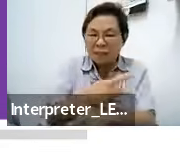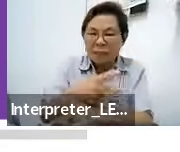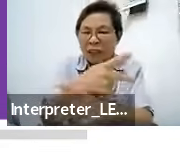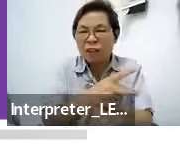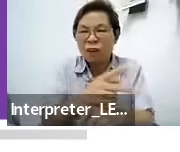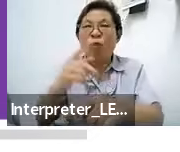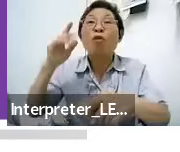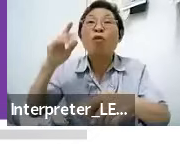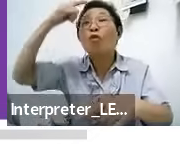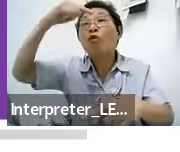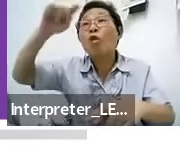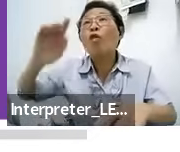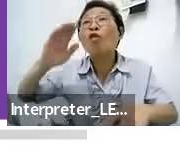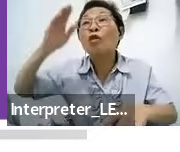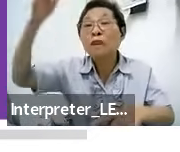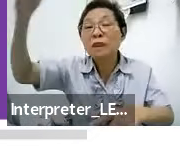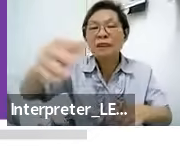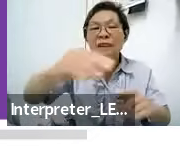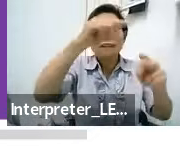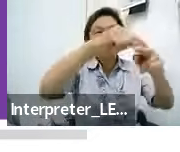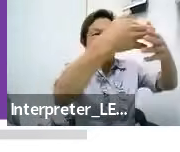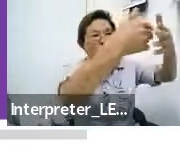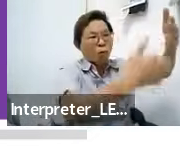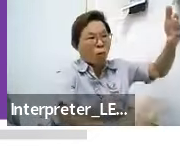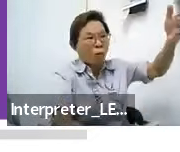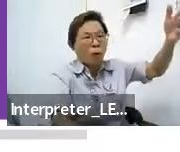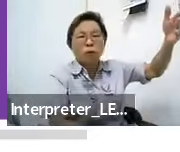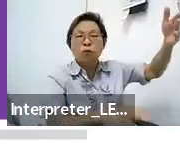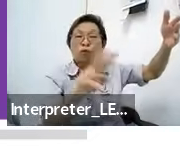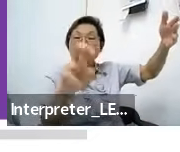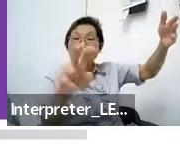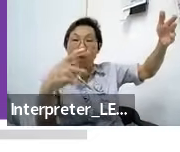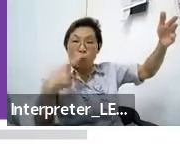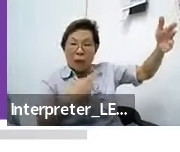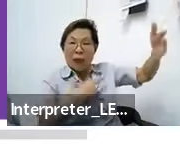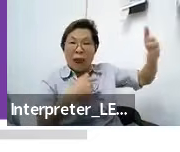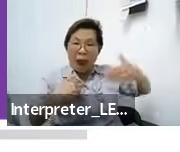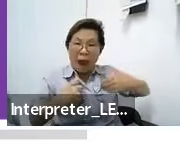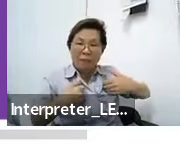So these are a list of 20 topics that we have in our module.